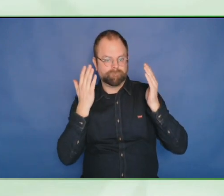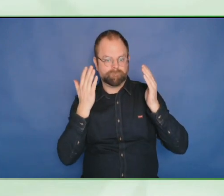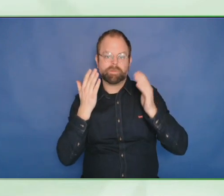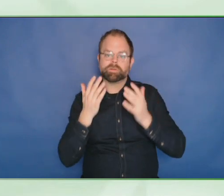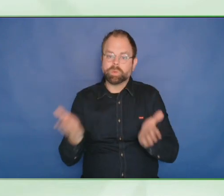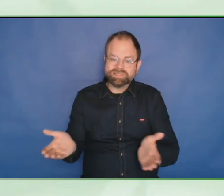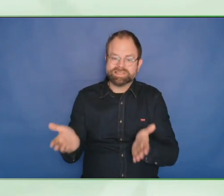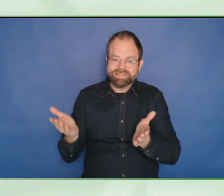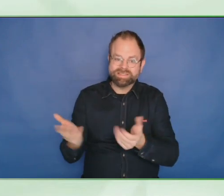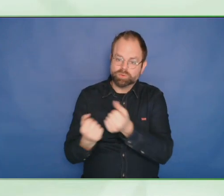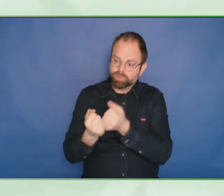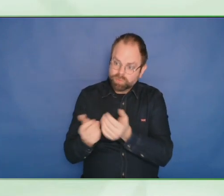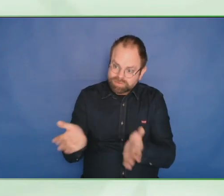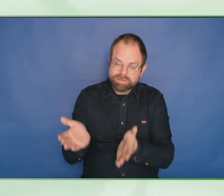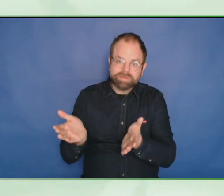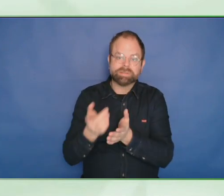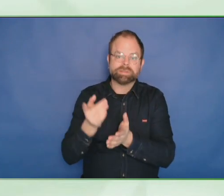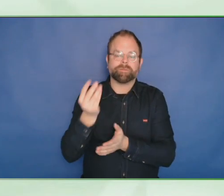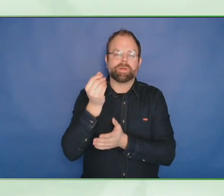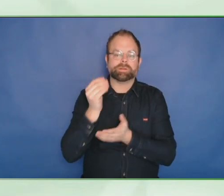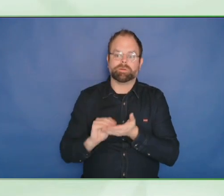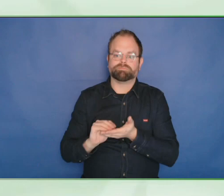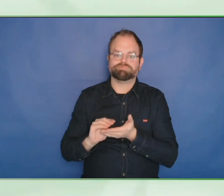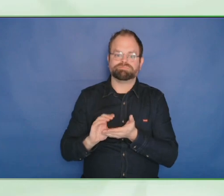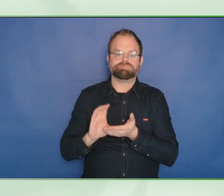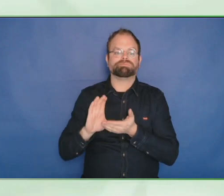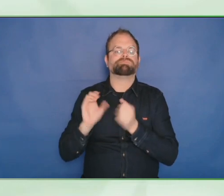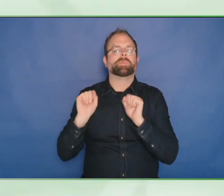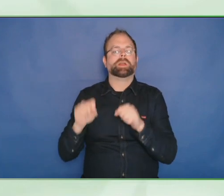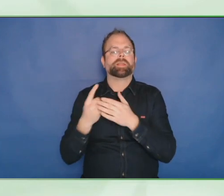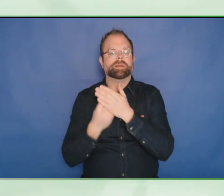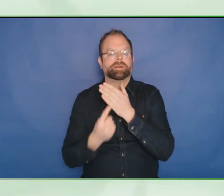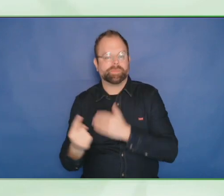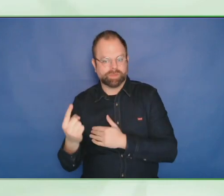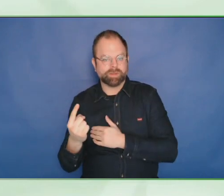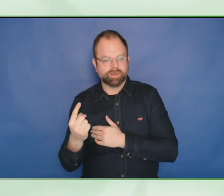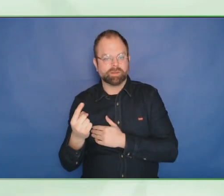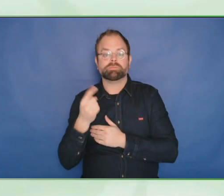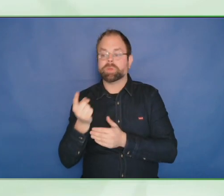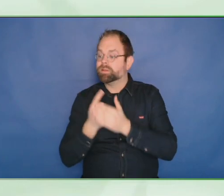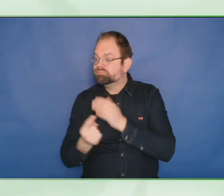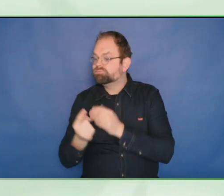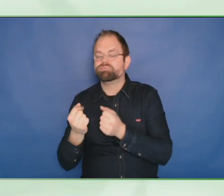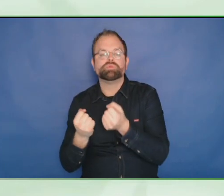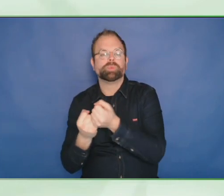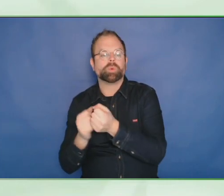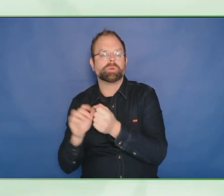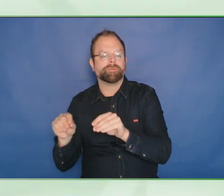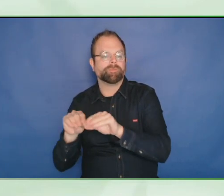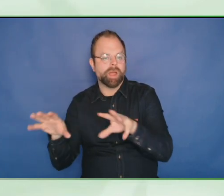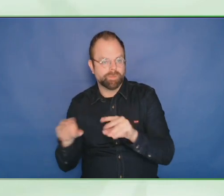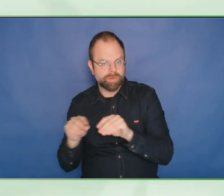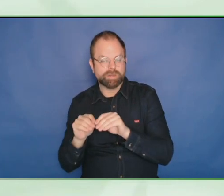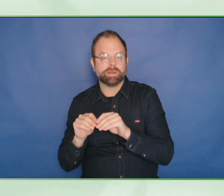support their families, leave abusive situations, feel confident in society and have a